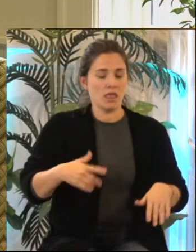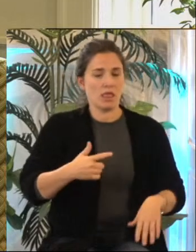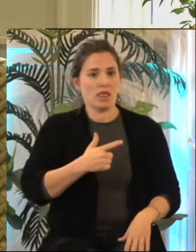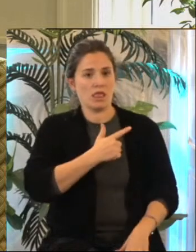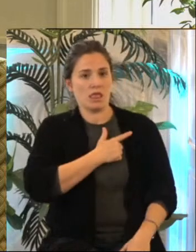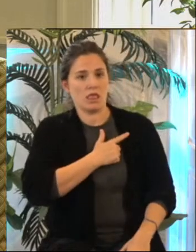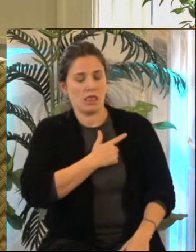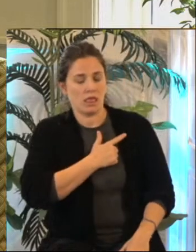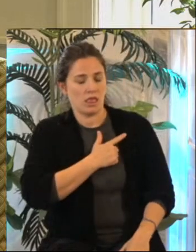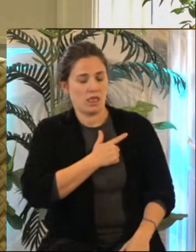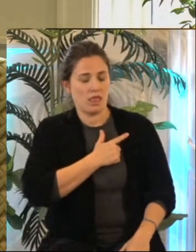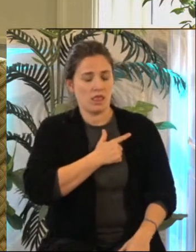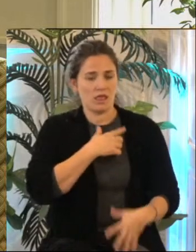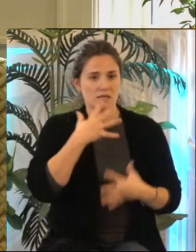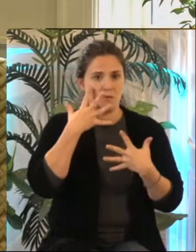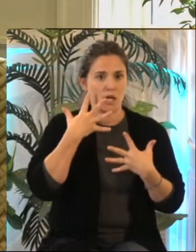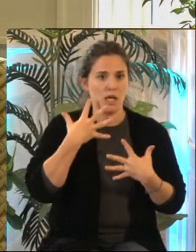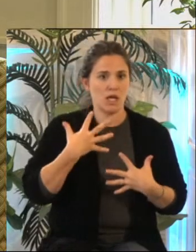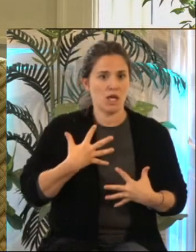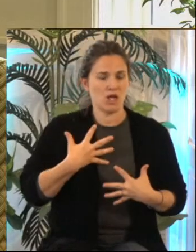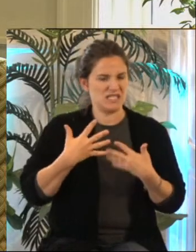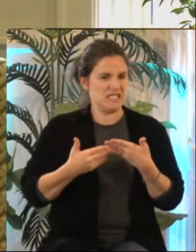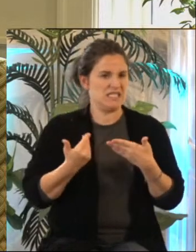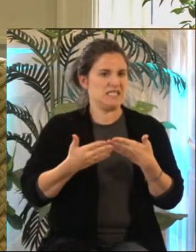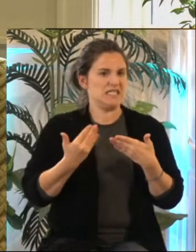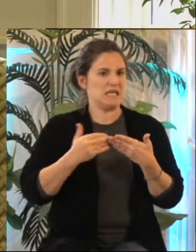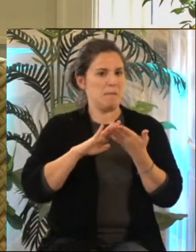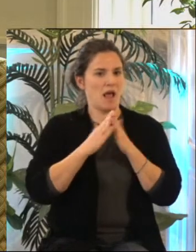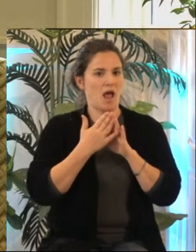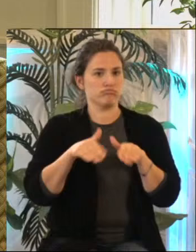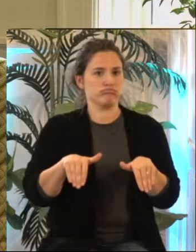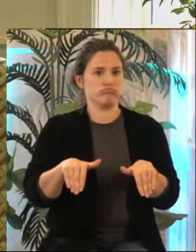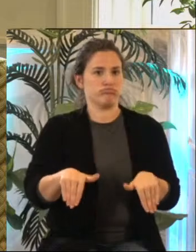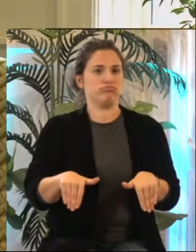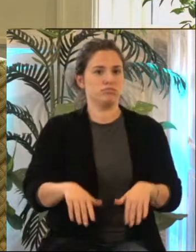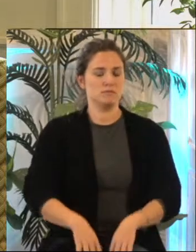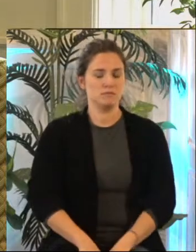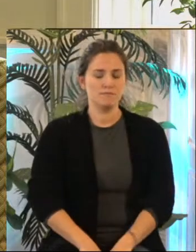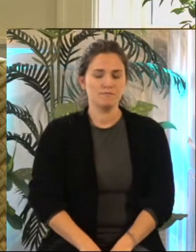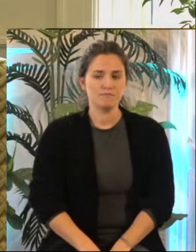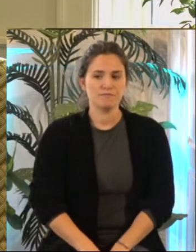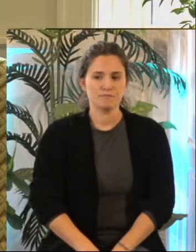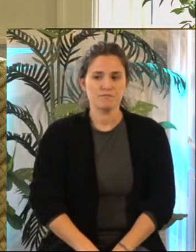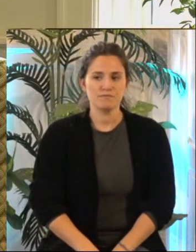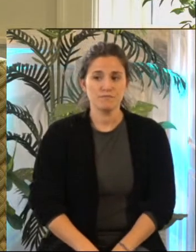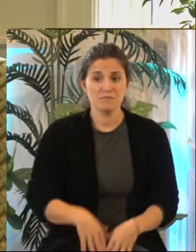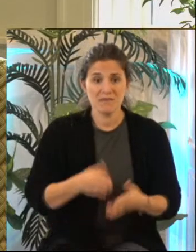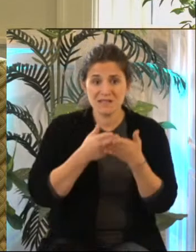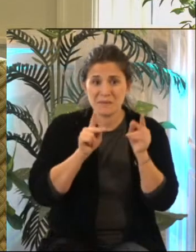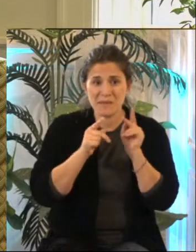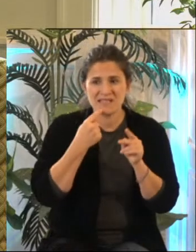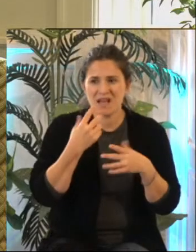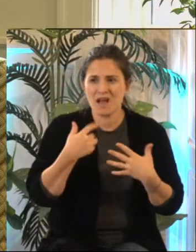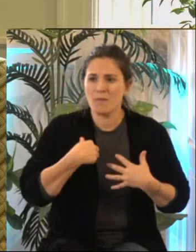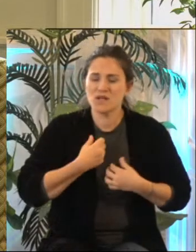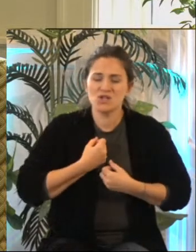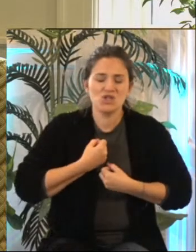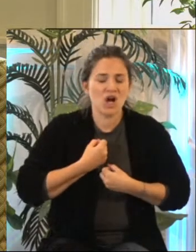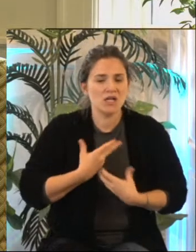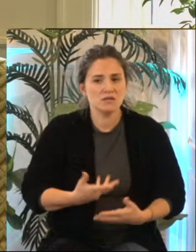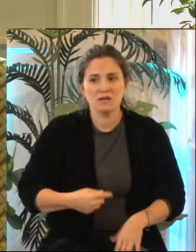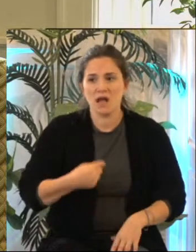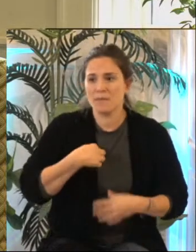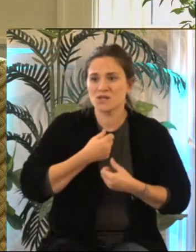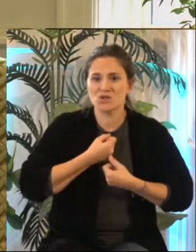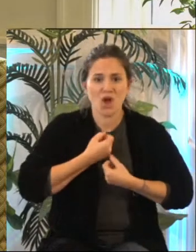get into despair. People say that they're exhausted. I hear that all the time. I'm exhausted. Well,